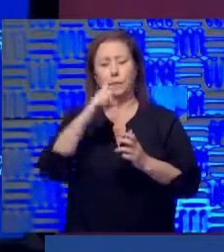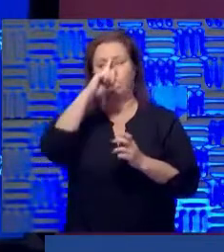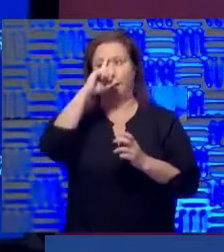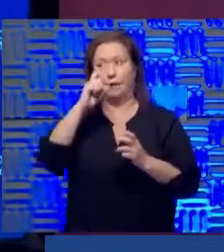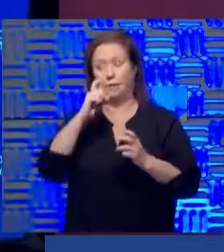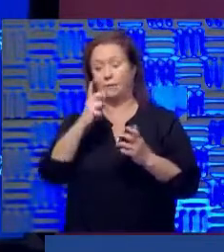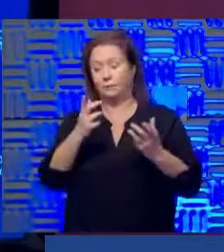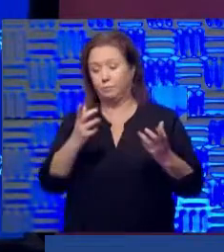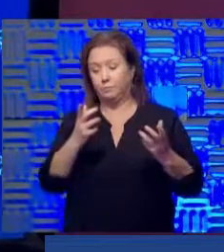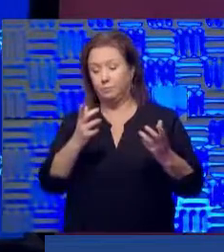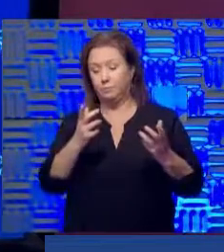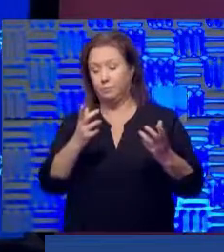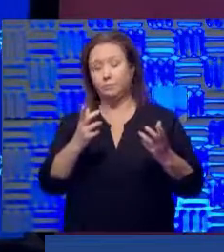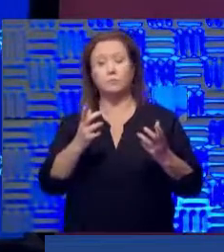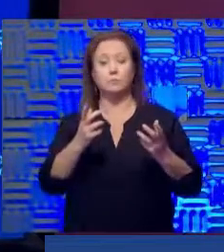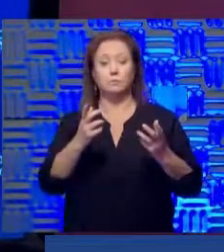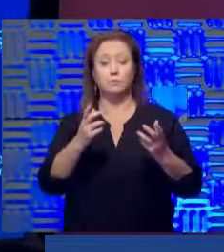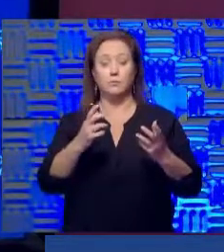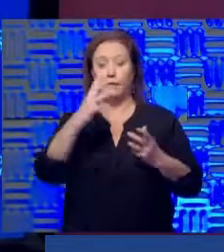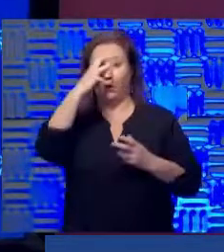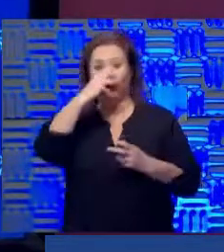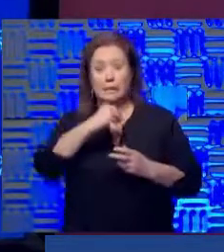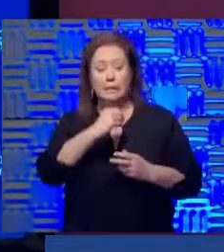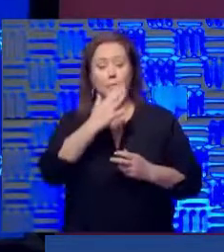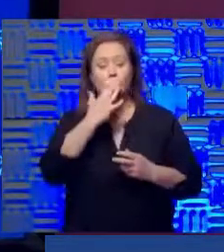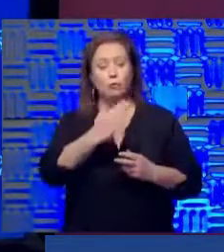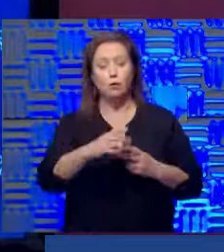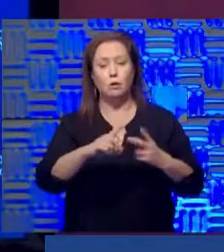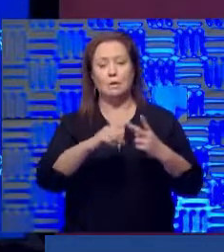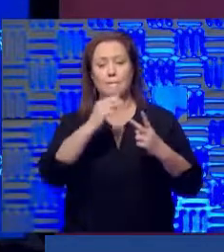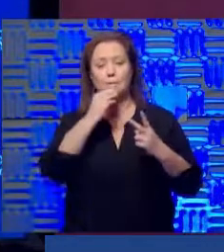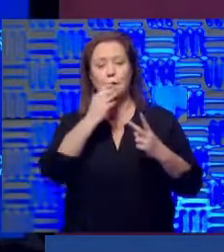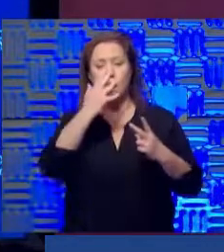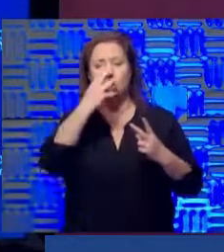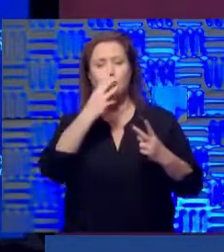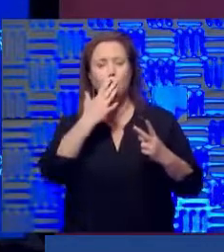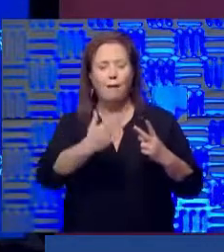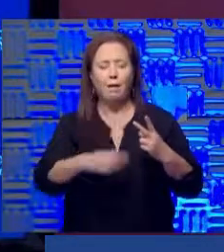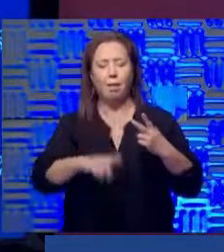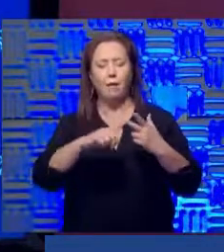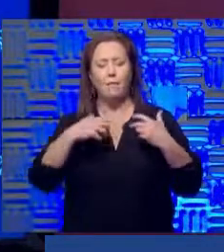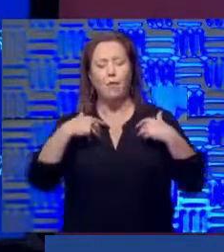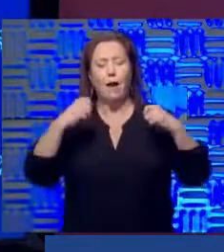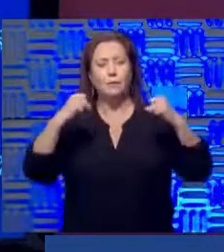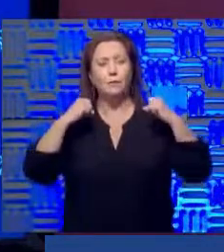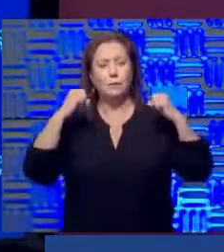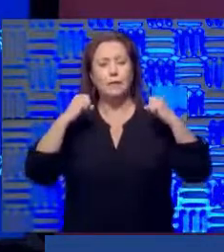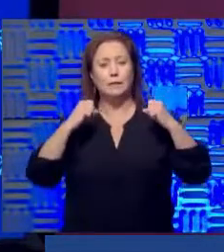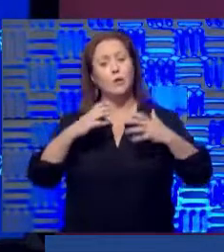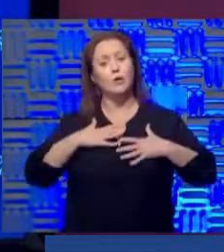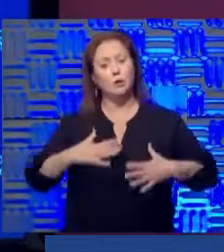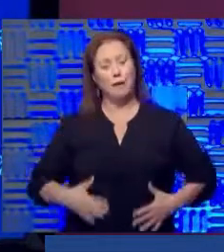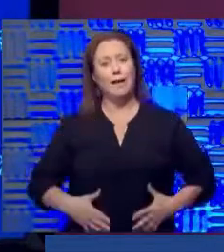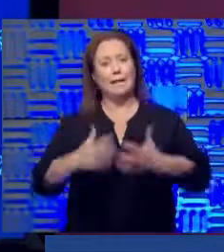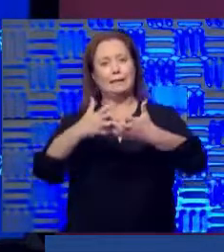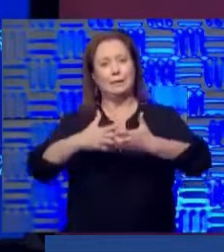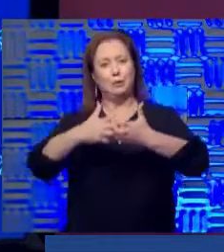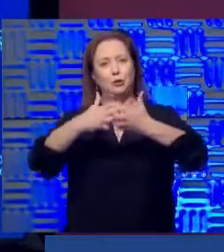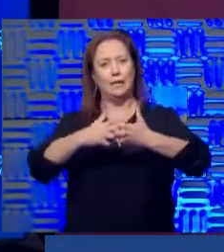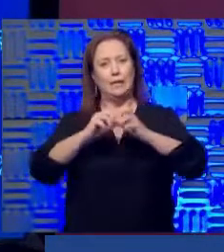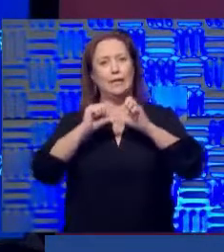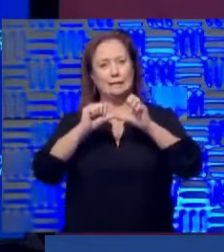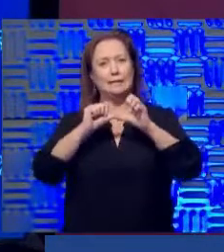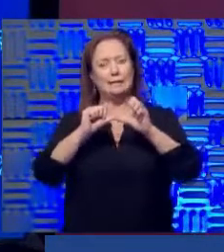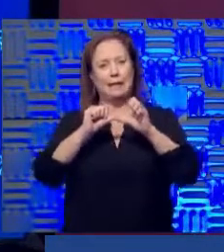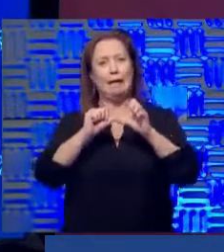Because you're, like you said, if you're sleeping well, if you're eating well, if you're exercising, your body's a machine that can sustain